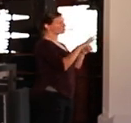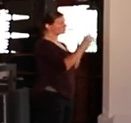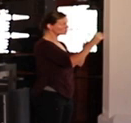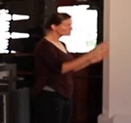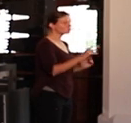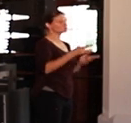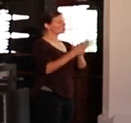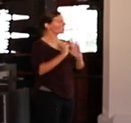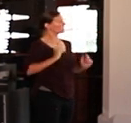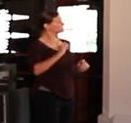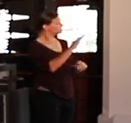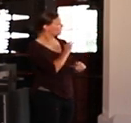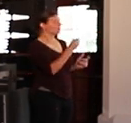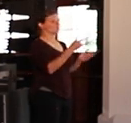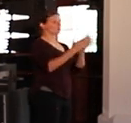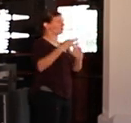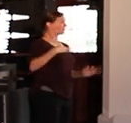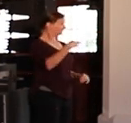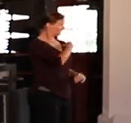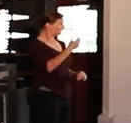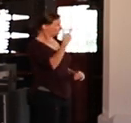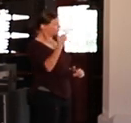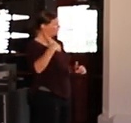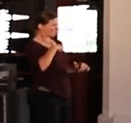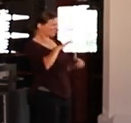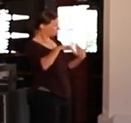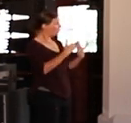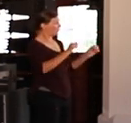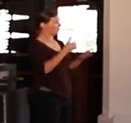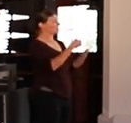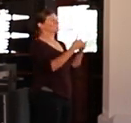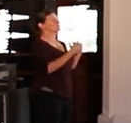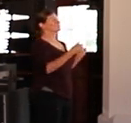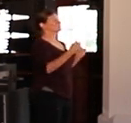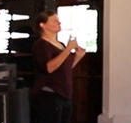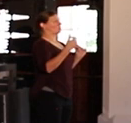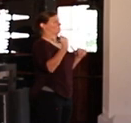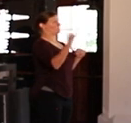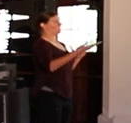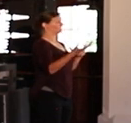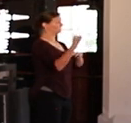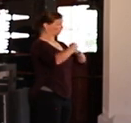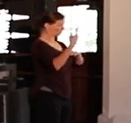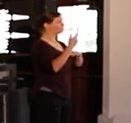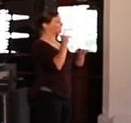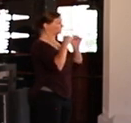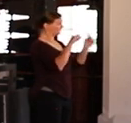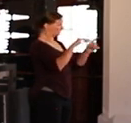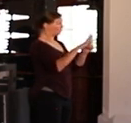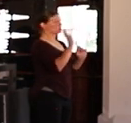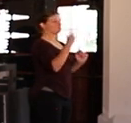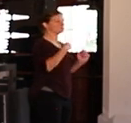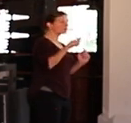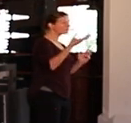faculty because they will be able to assist you as well. Over the next course of the 2 days that we'll have orientation, there's going to be